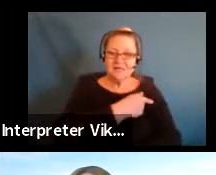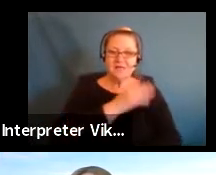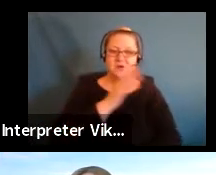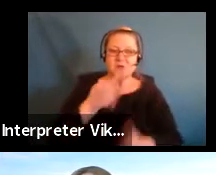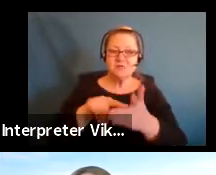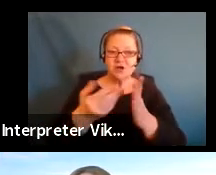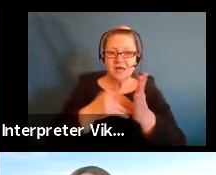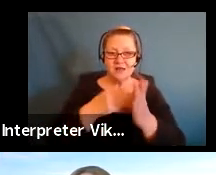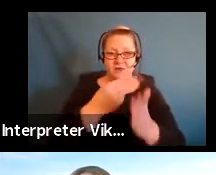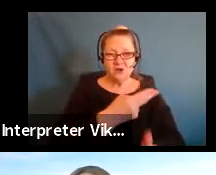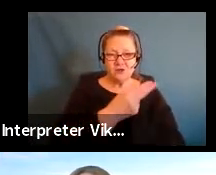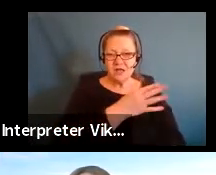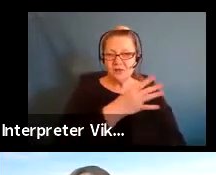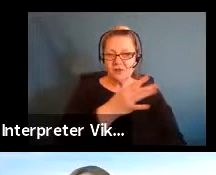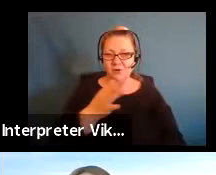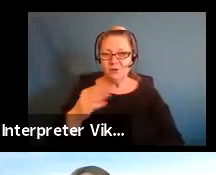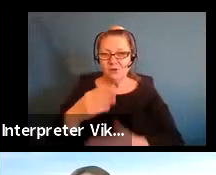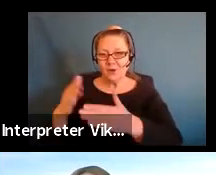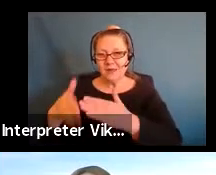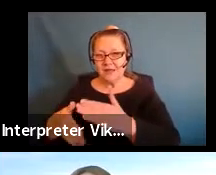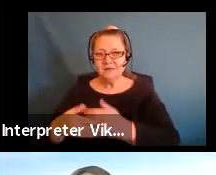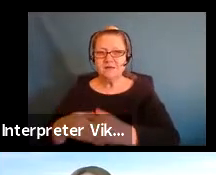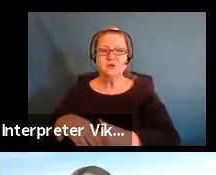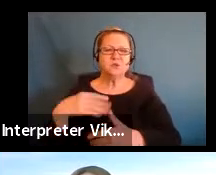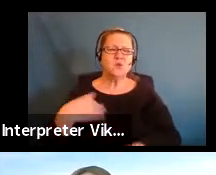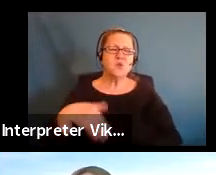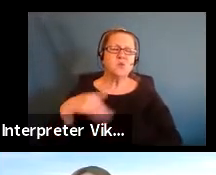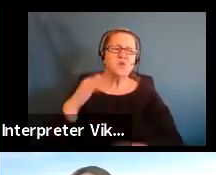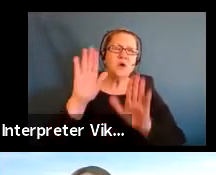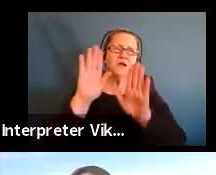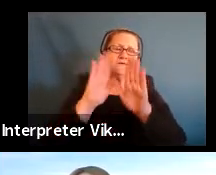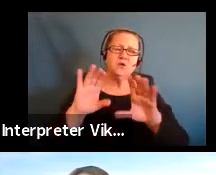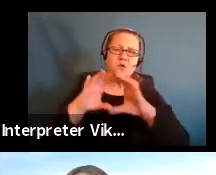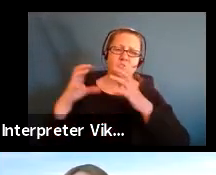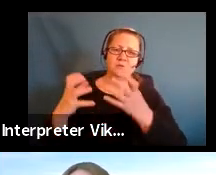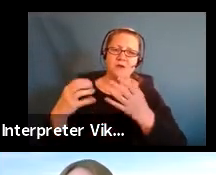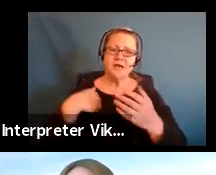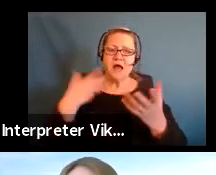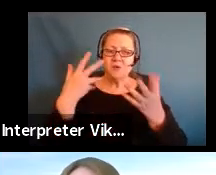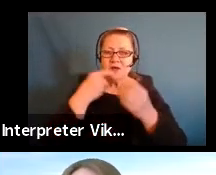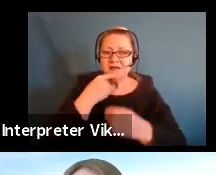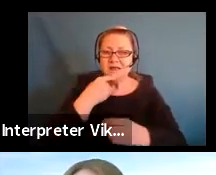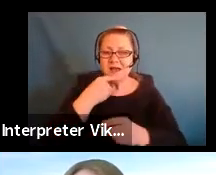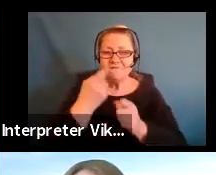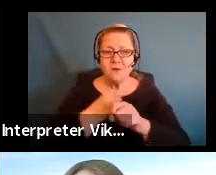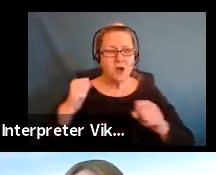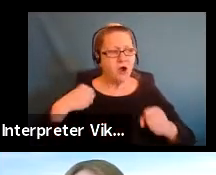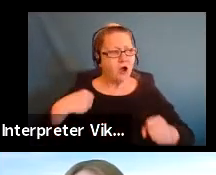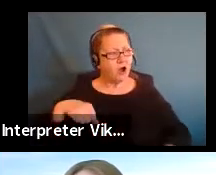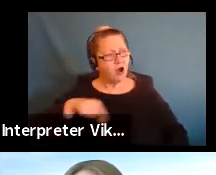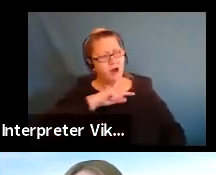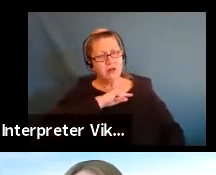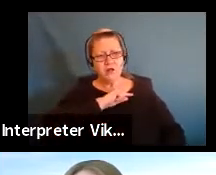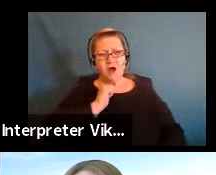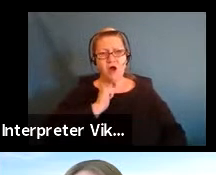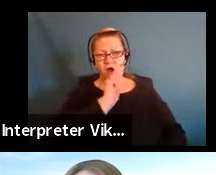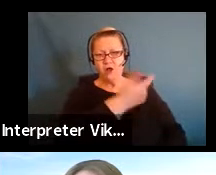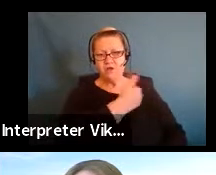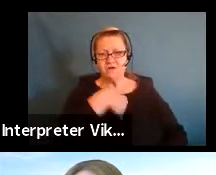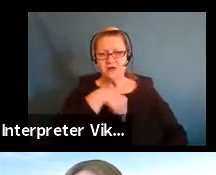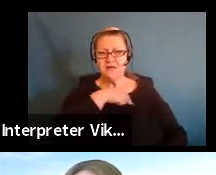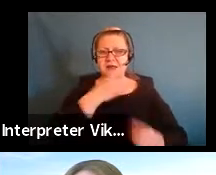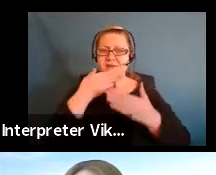weekend on the Moderna vaccine. They are just an incredible group. And I just want to say from everyone, thank you, Mark and